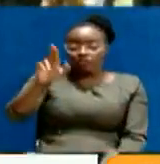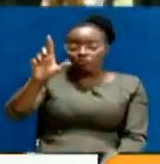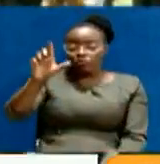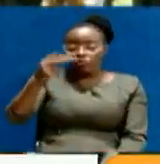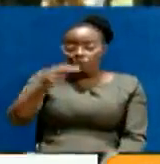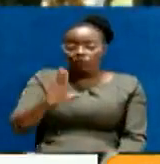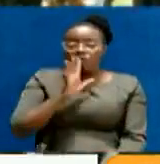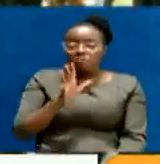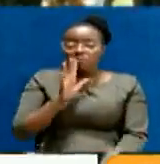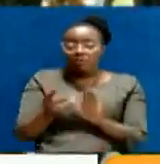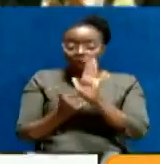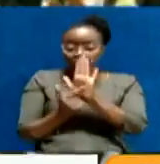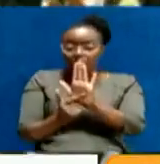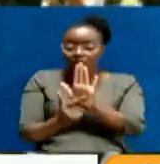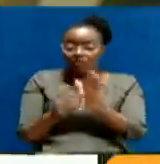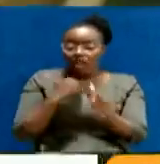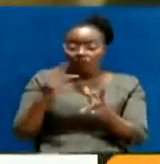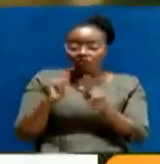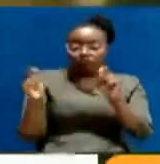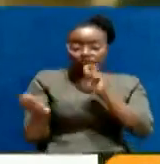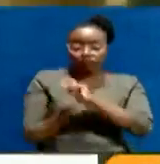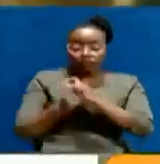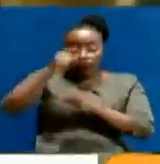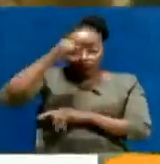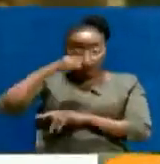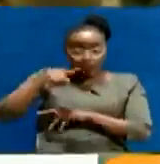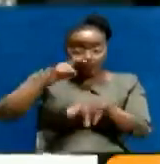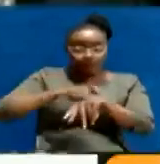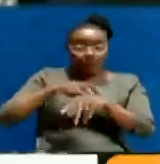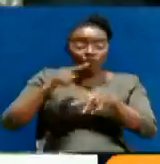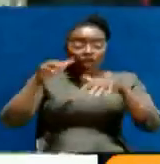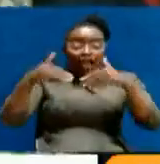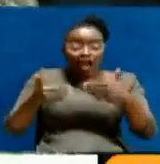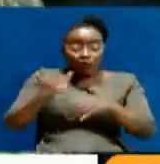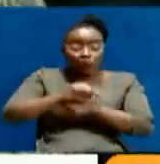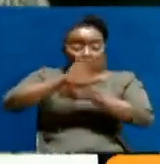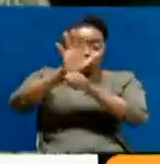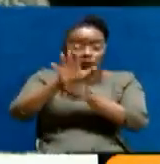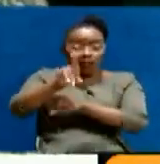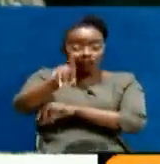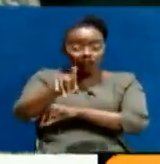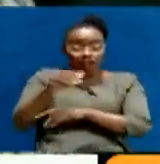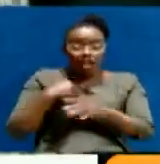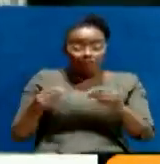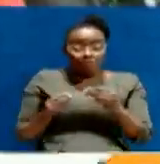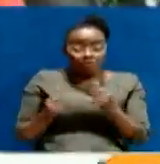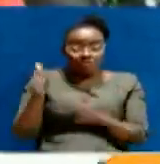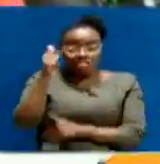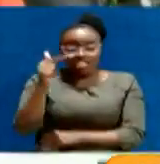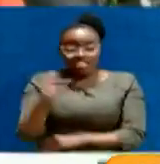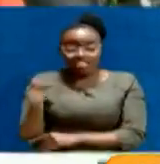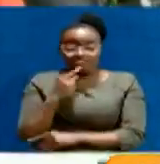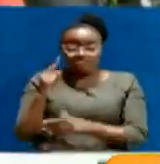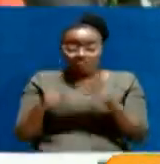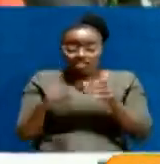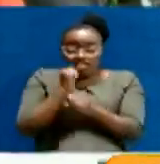remarks are the latest indication of a looming change in policy when it comes to how the COVID-19 virus is dealt with. She says